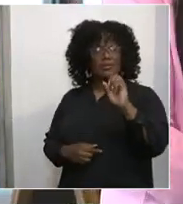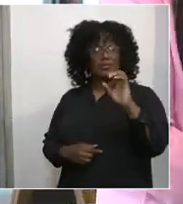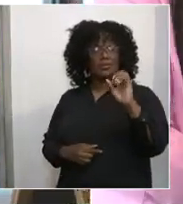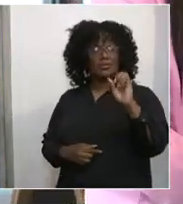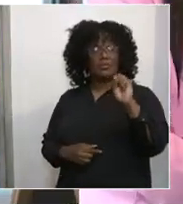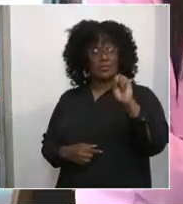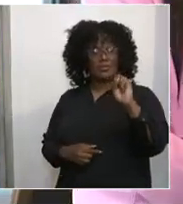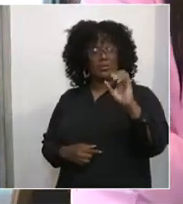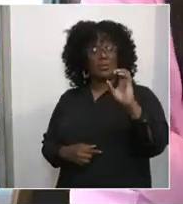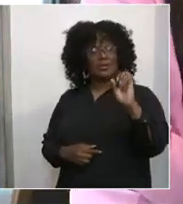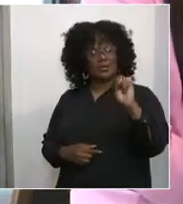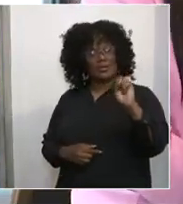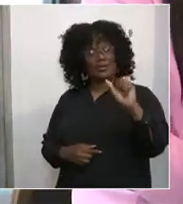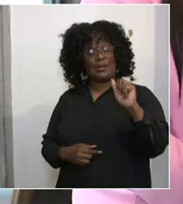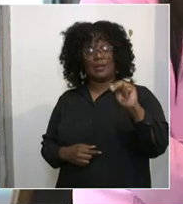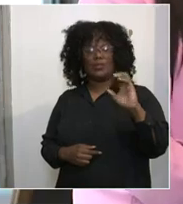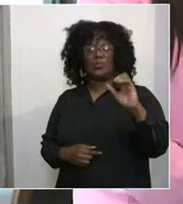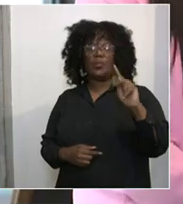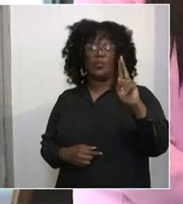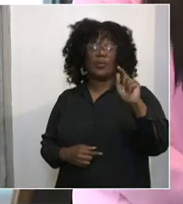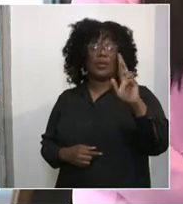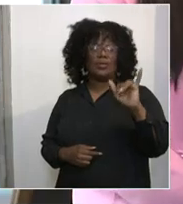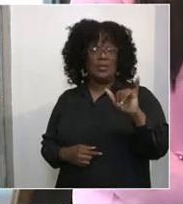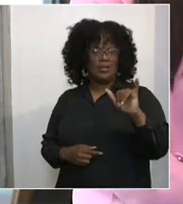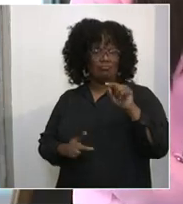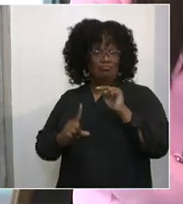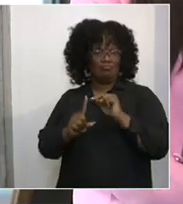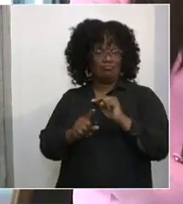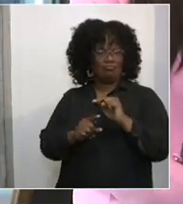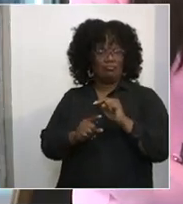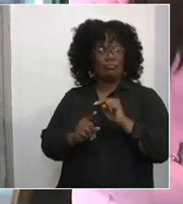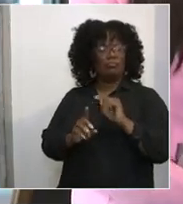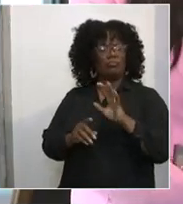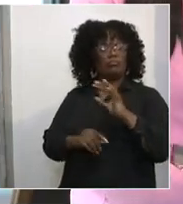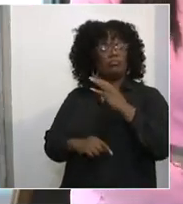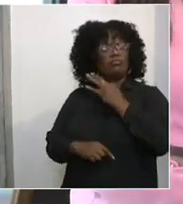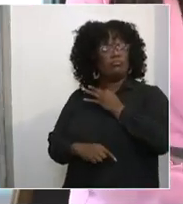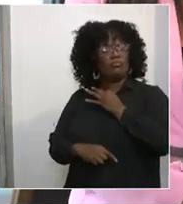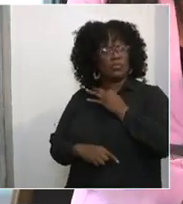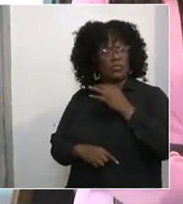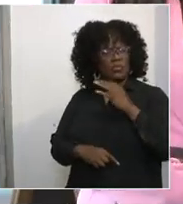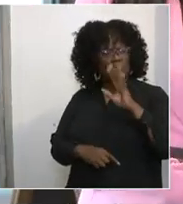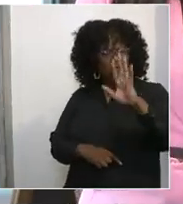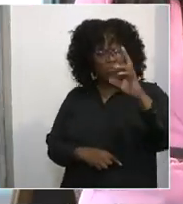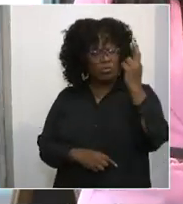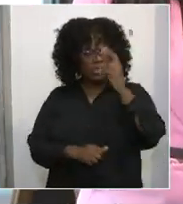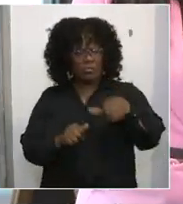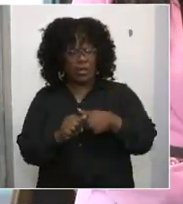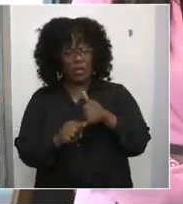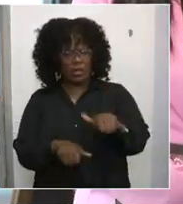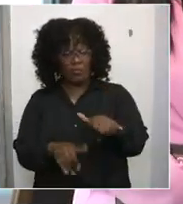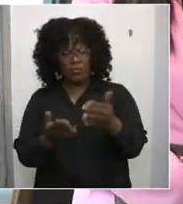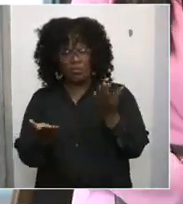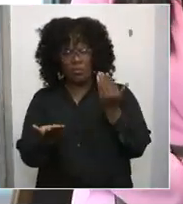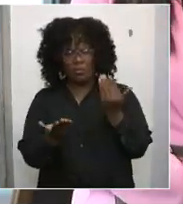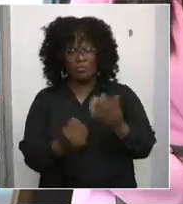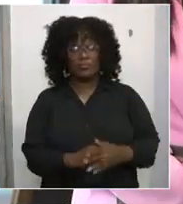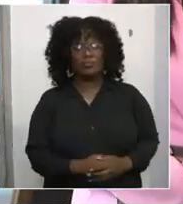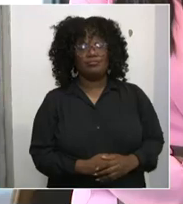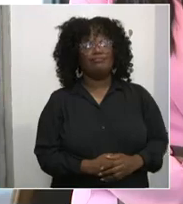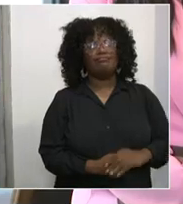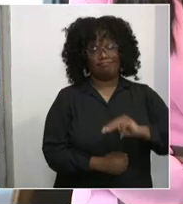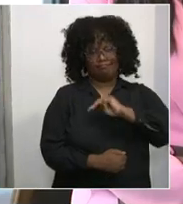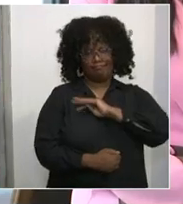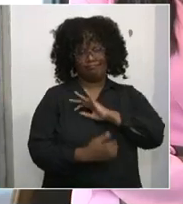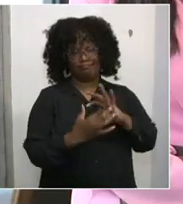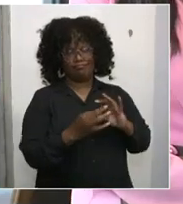your reasoning behind doing that. Because it's the only place that we found in our law that